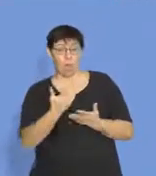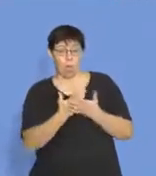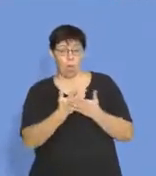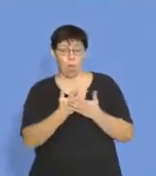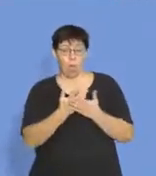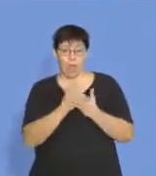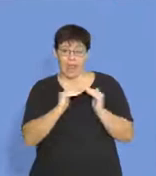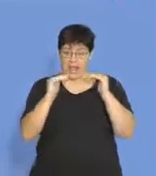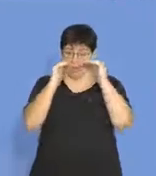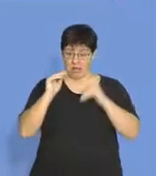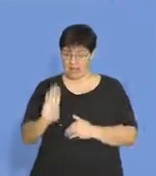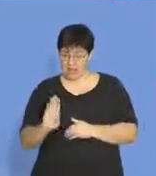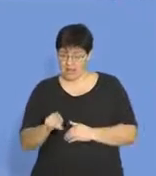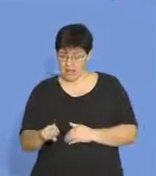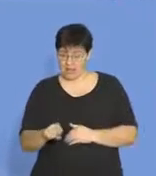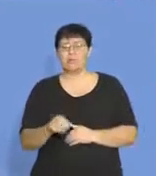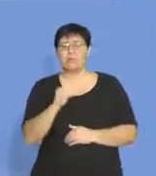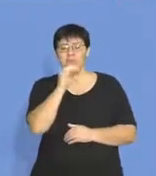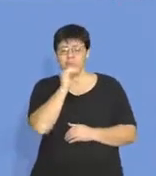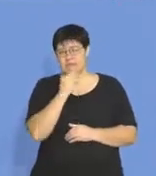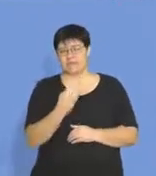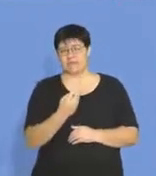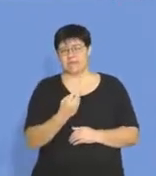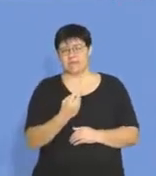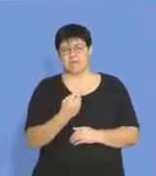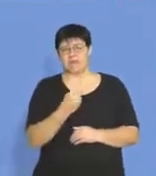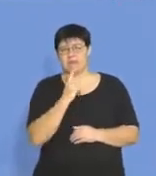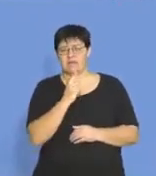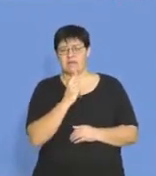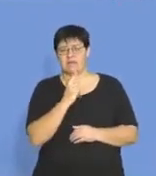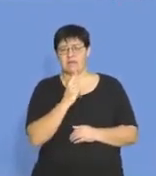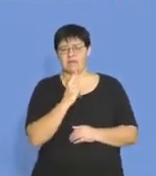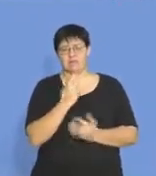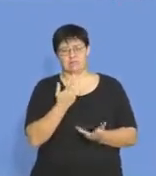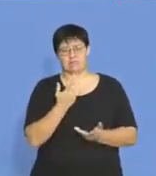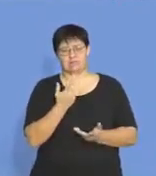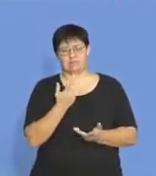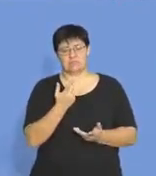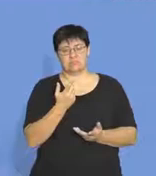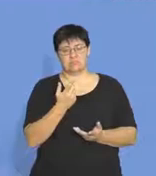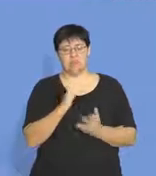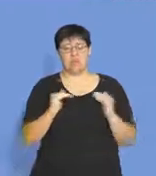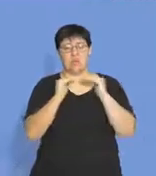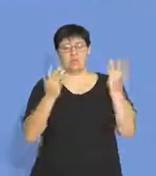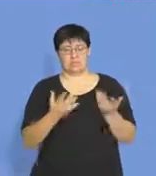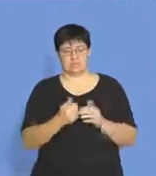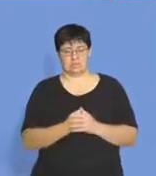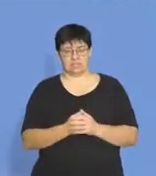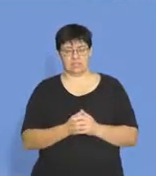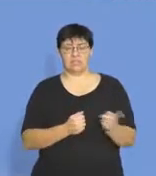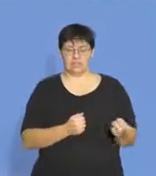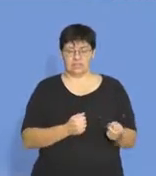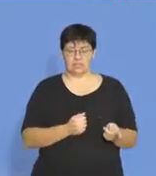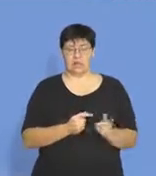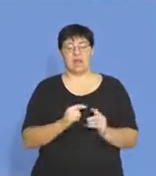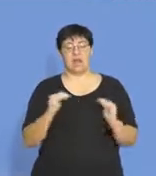B, then we're talking about an equality. That's where the difference between equality